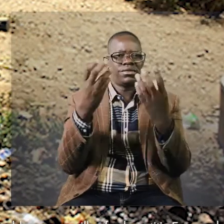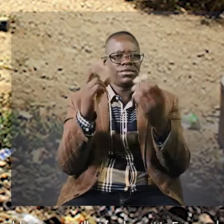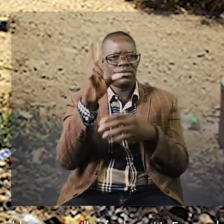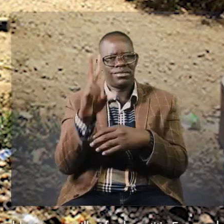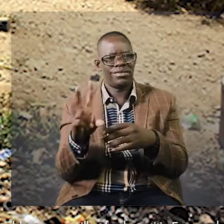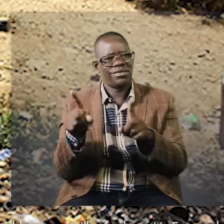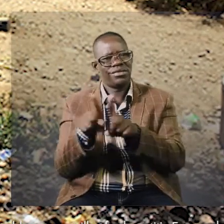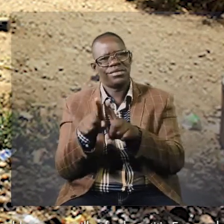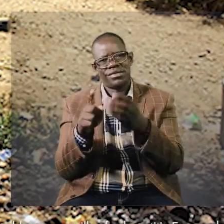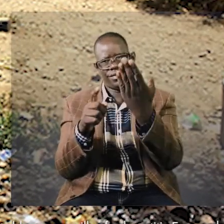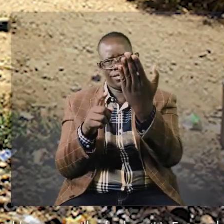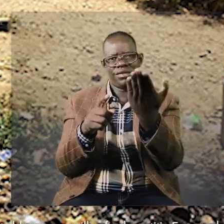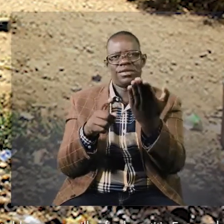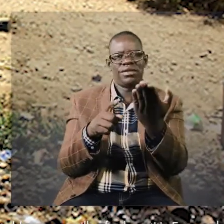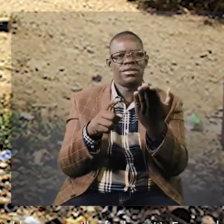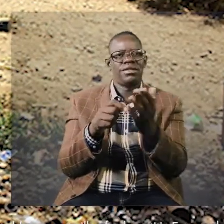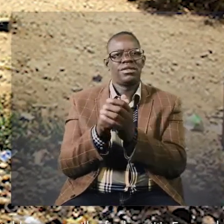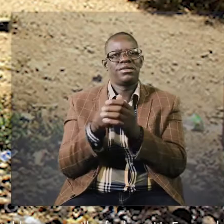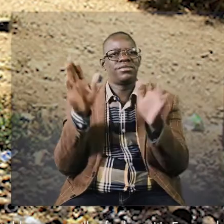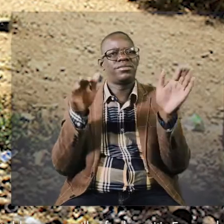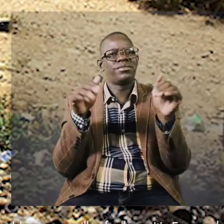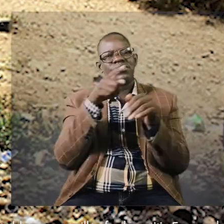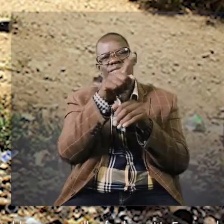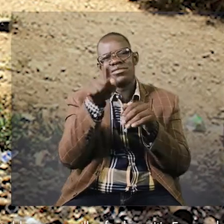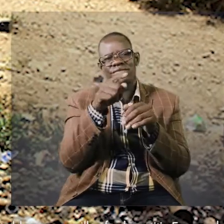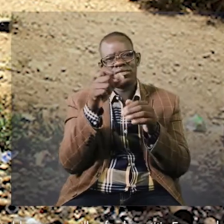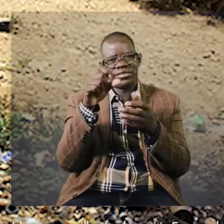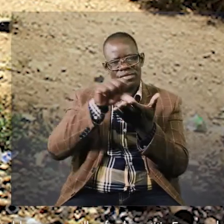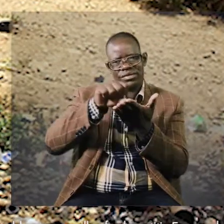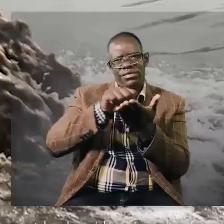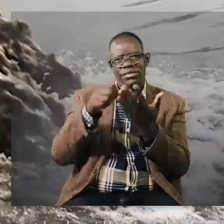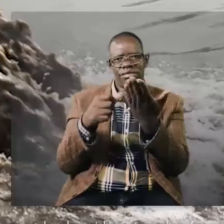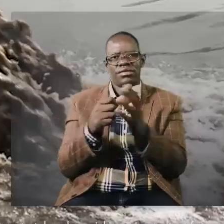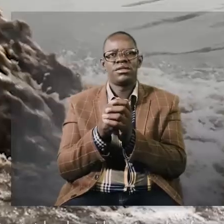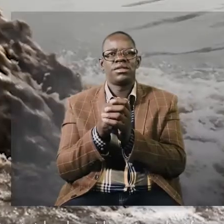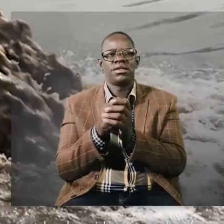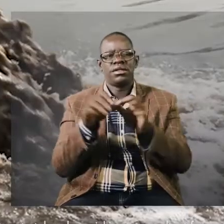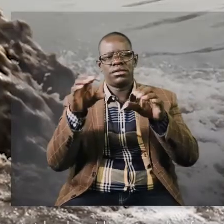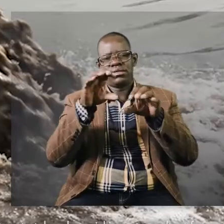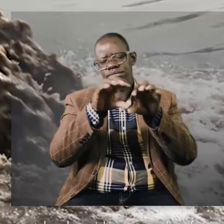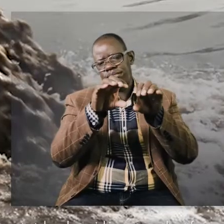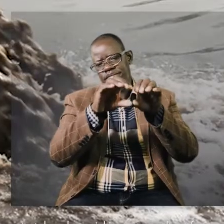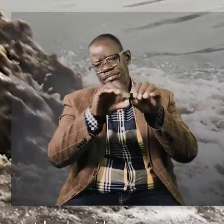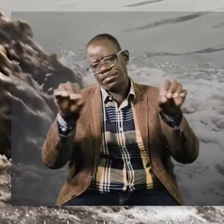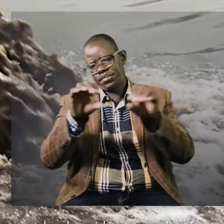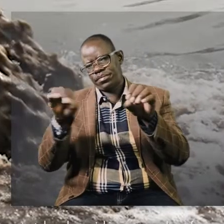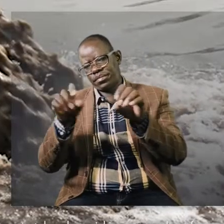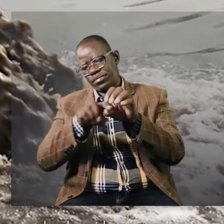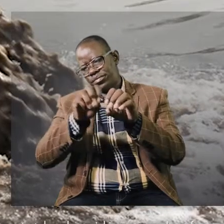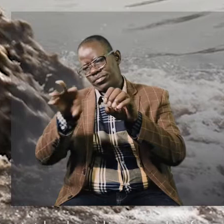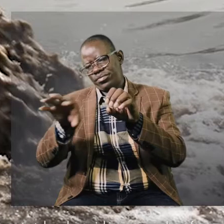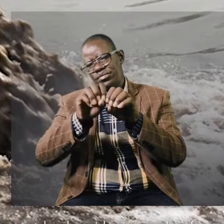of people and eventually become filthy, fly-ridden, and a source of disease. Sewage may spill into open